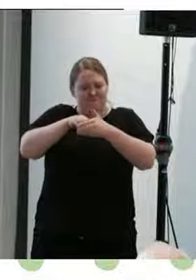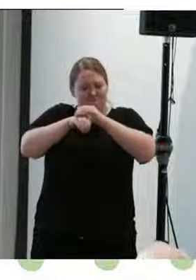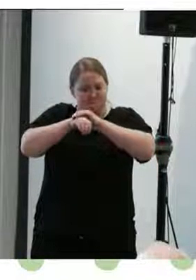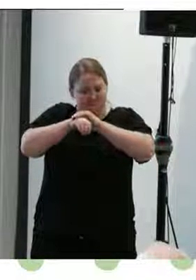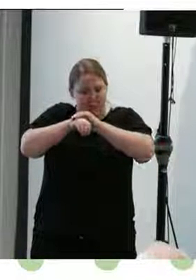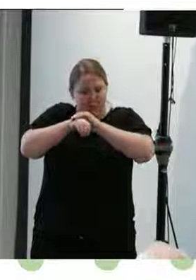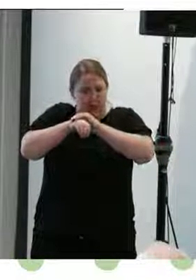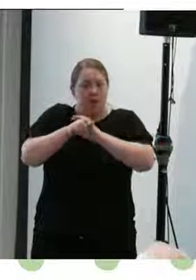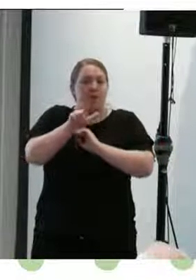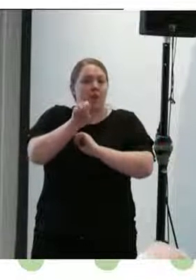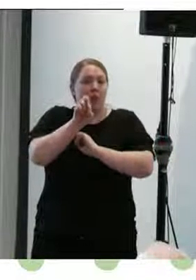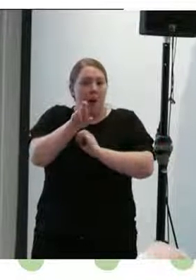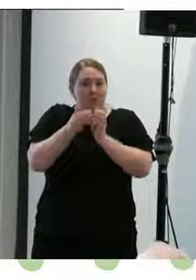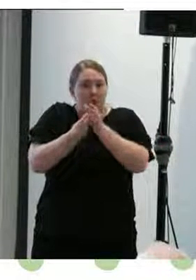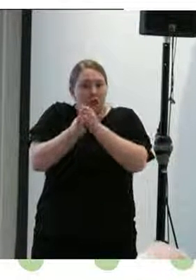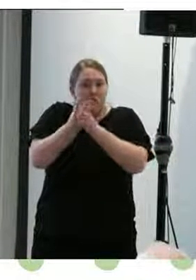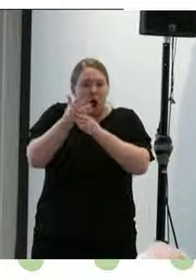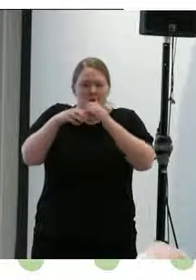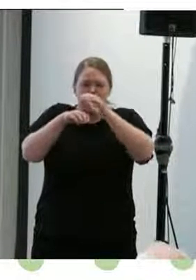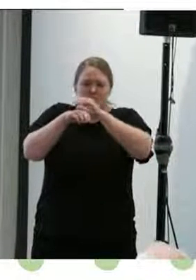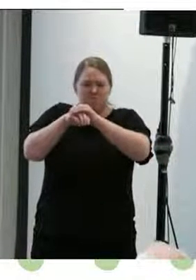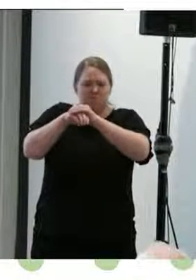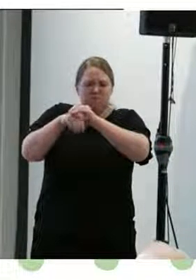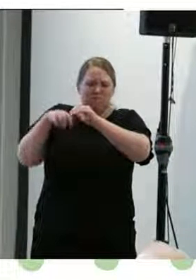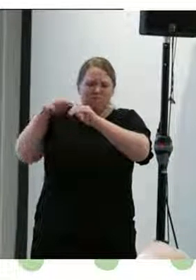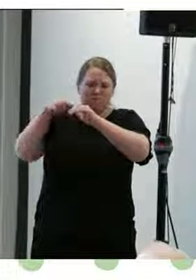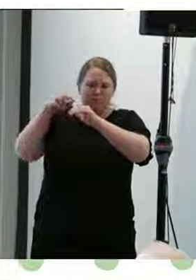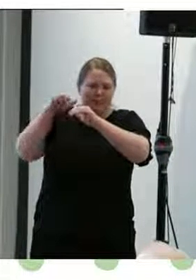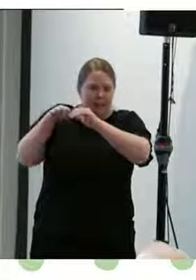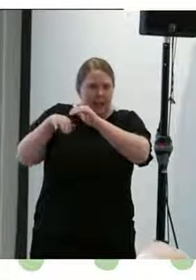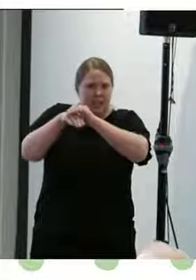shell doesn't expand. The lobster does. So the lobster